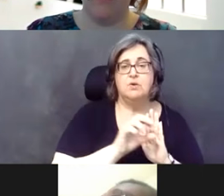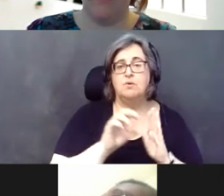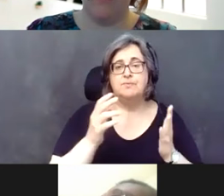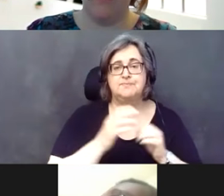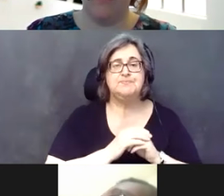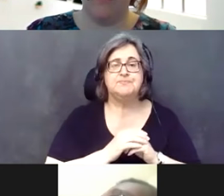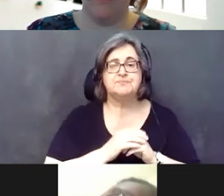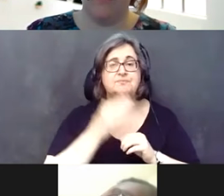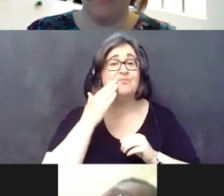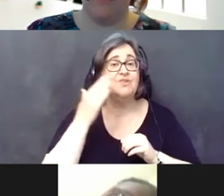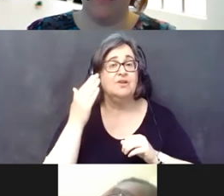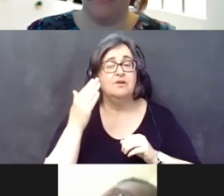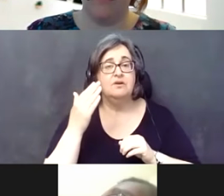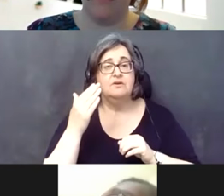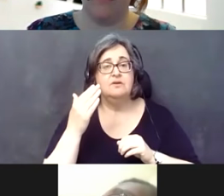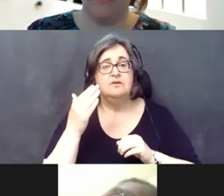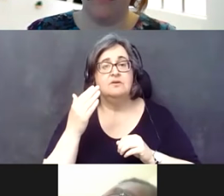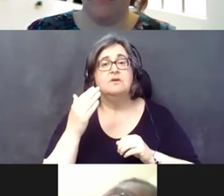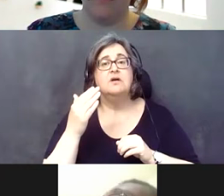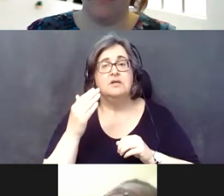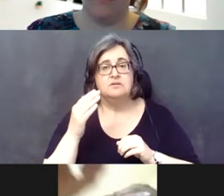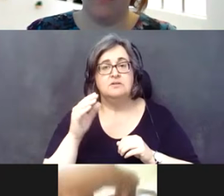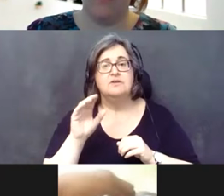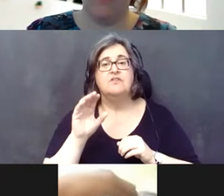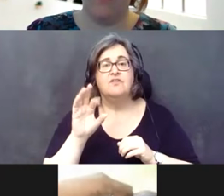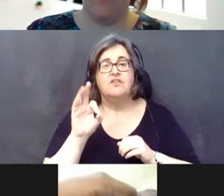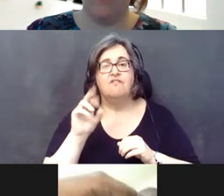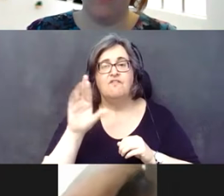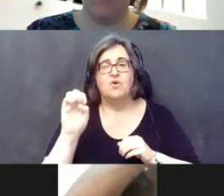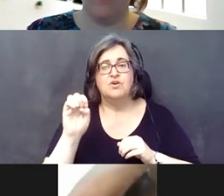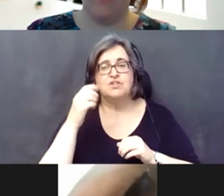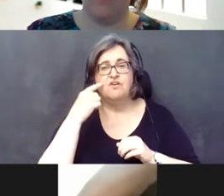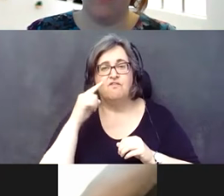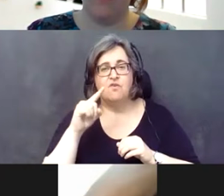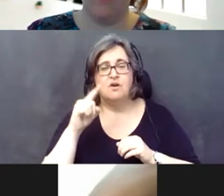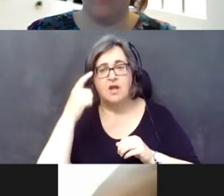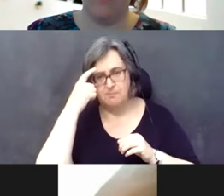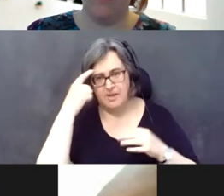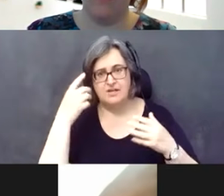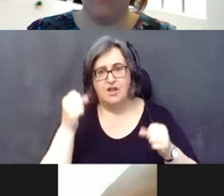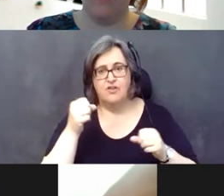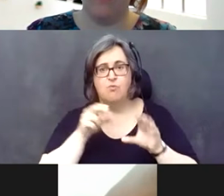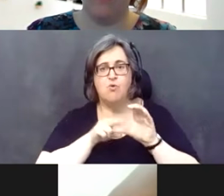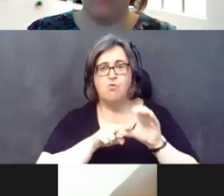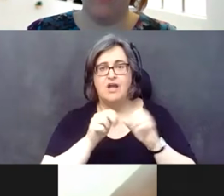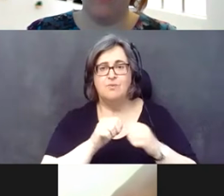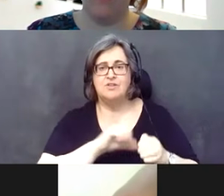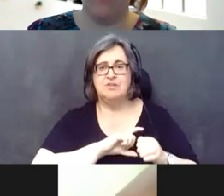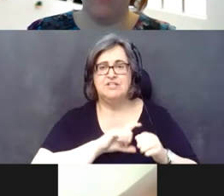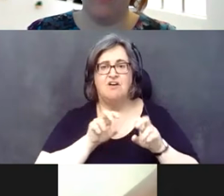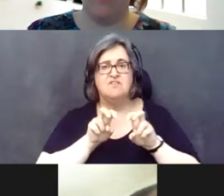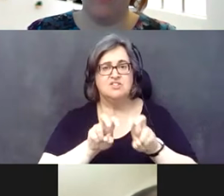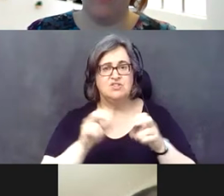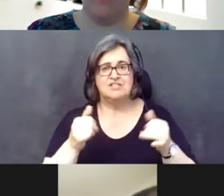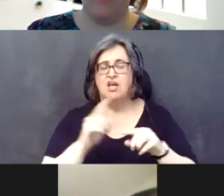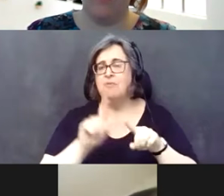know counselors from mental health ride with the police officers now, but they need more training how